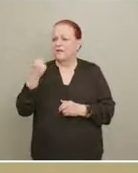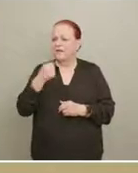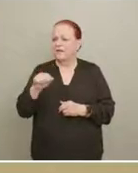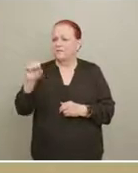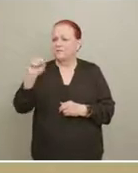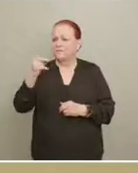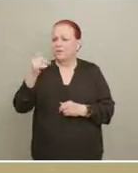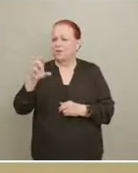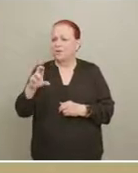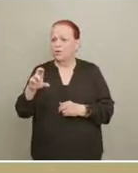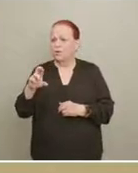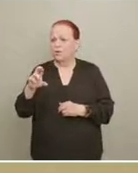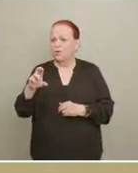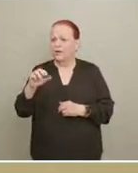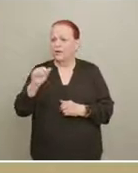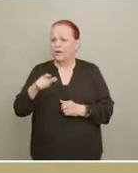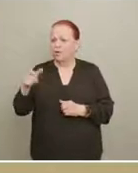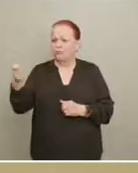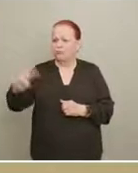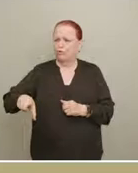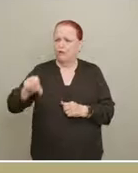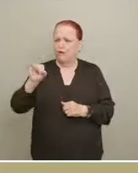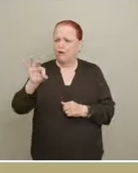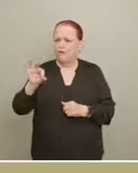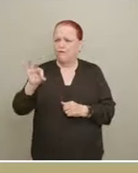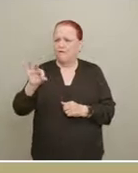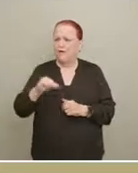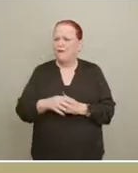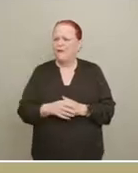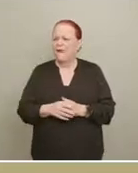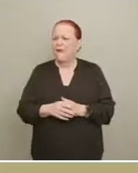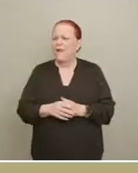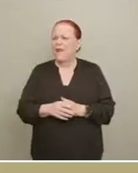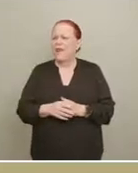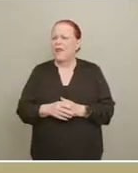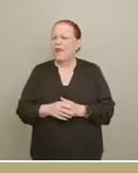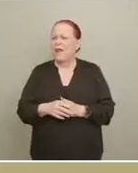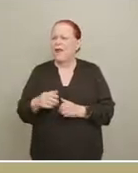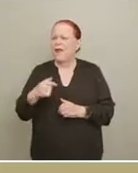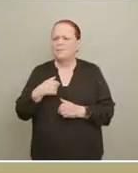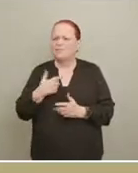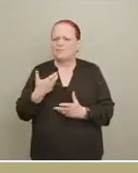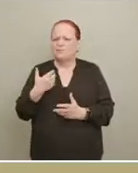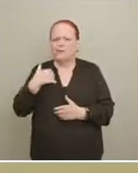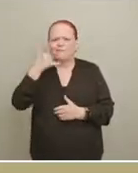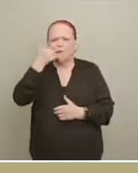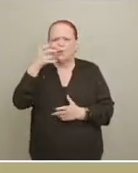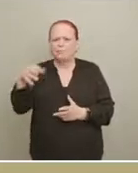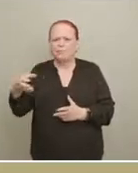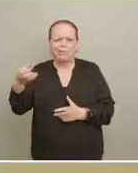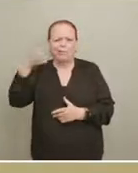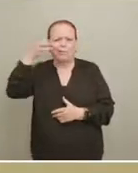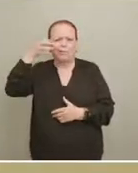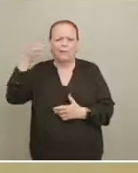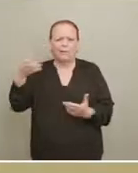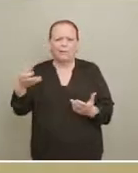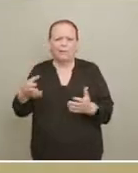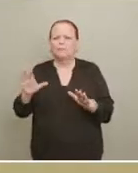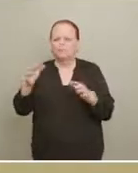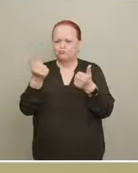too, if you're listening to the feed elsewhere? Yeah, it's just holding my phone up my ear right now. Okay. Let's try again.